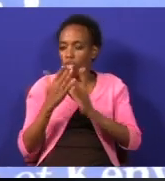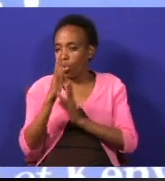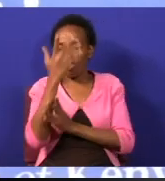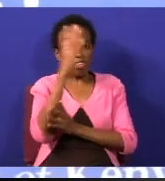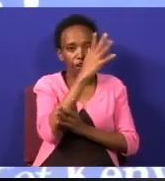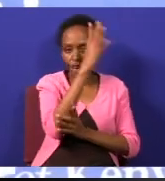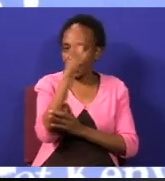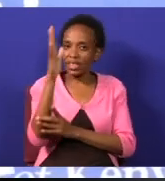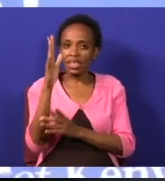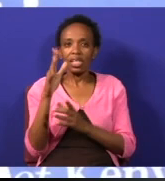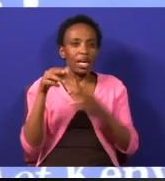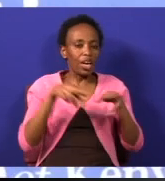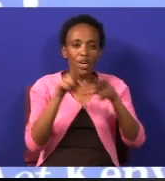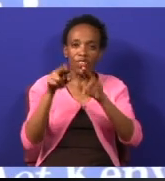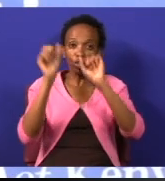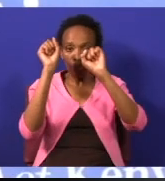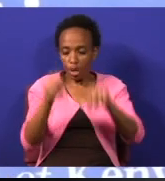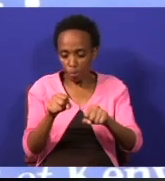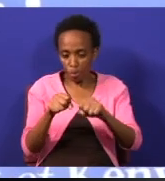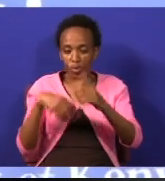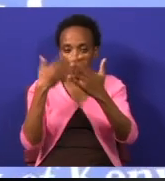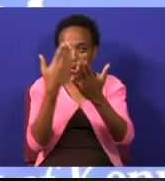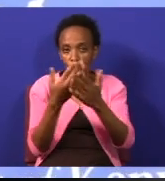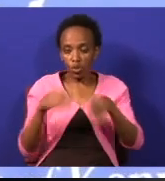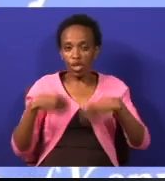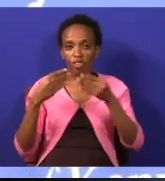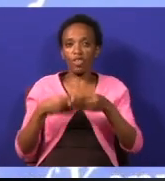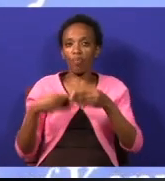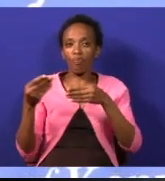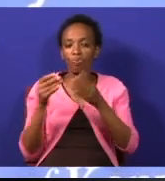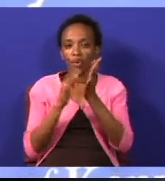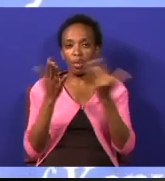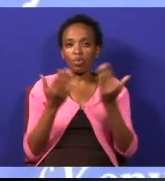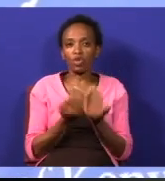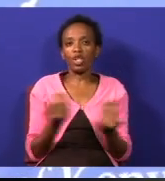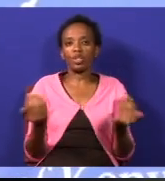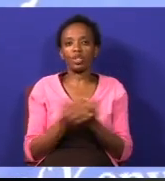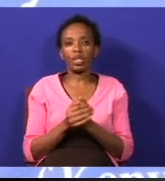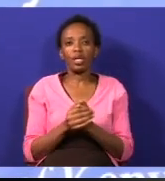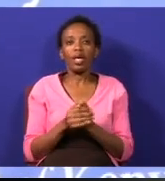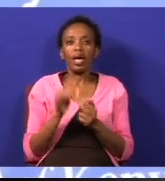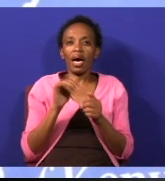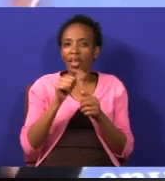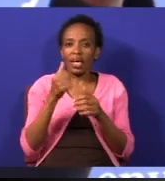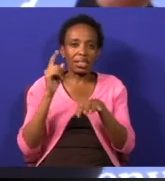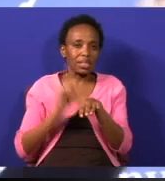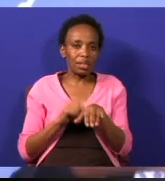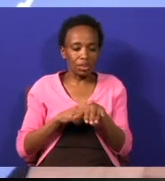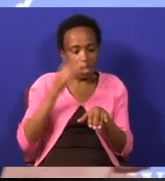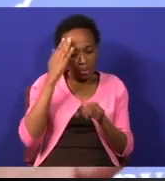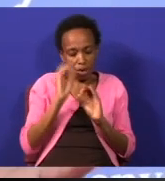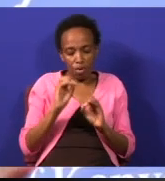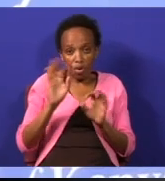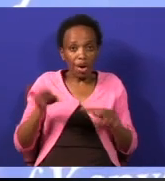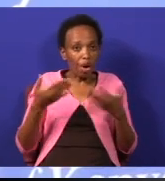forests, go through rivers to be able to get these Bibles to the hands of the children. Other times, you don't know